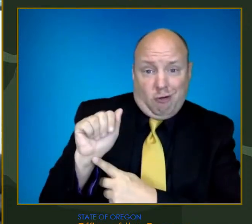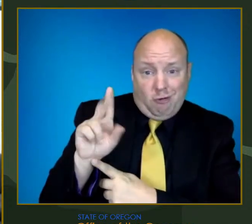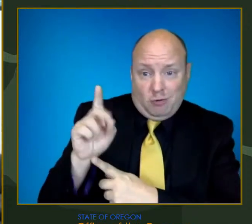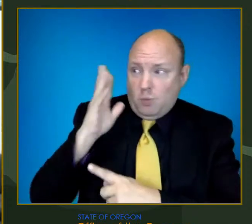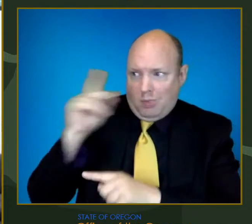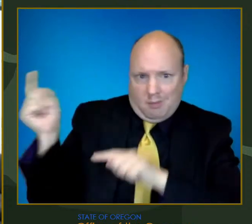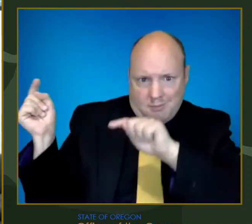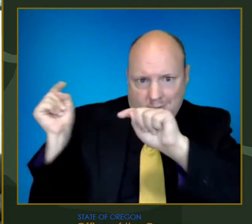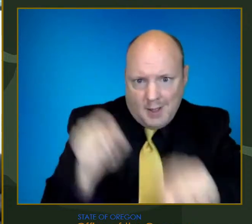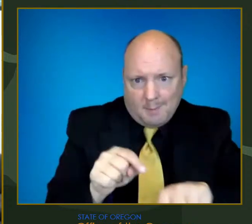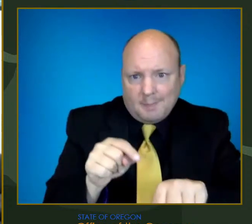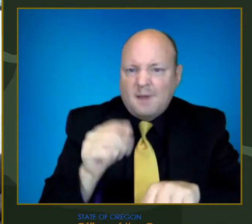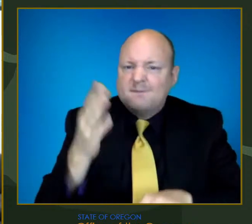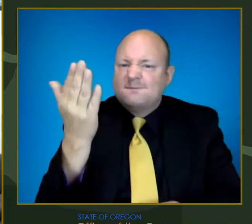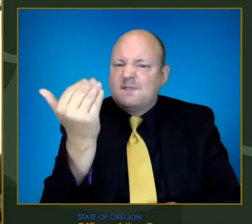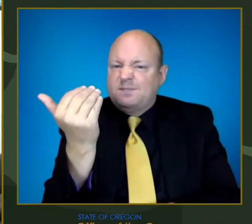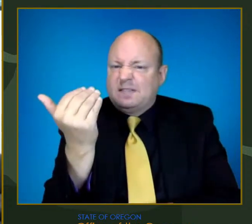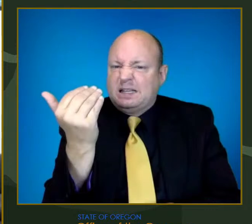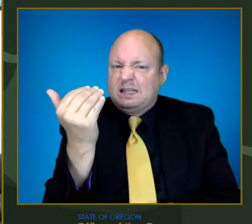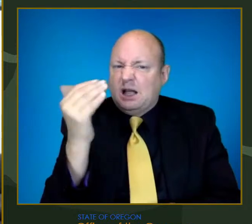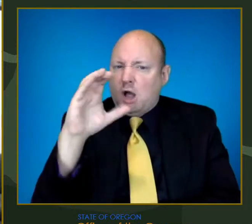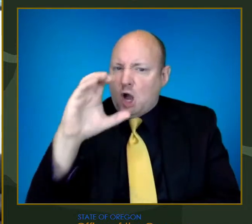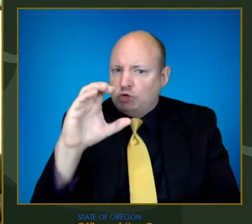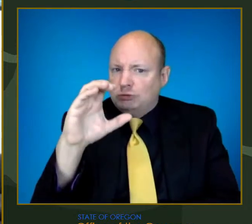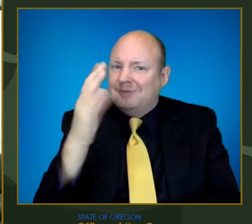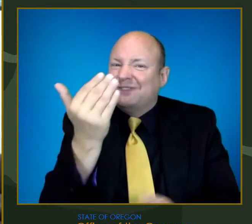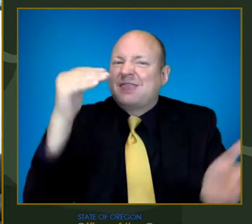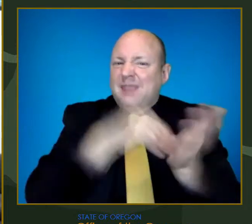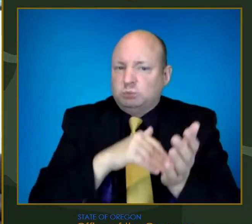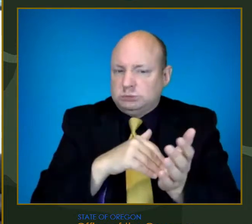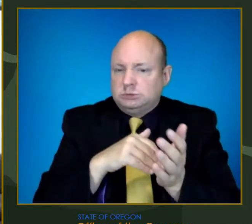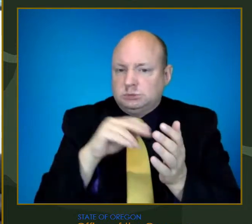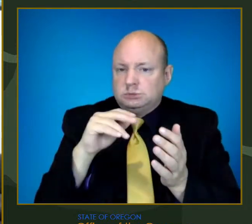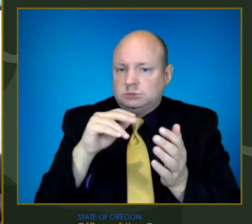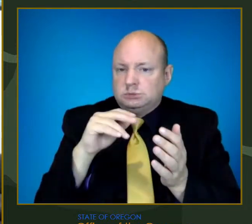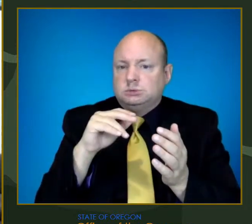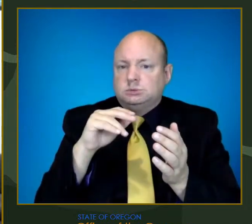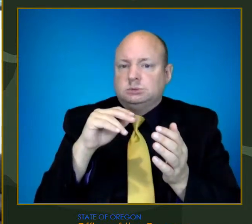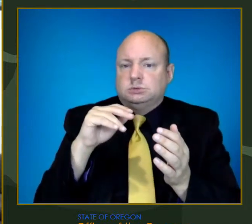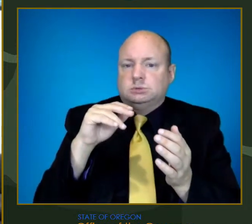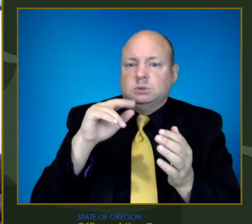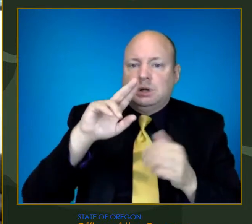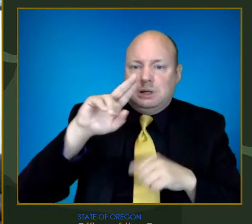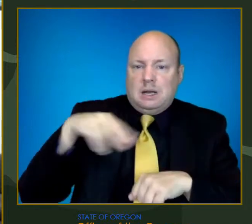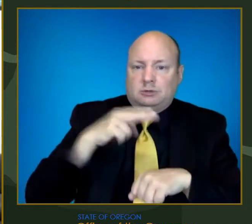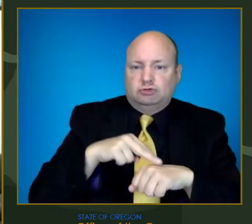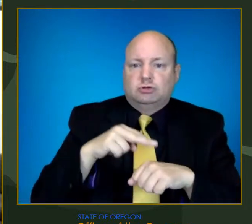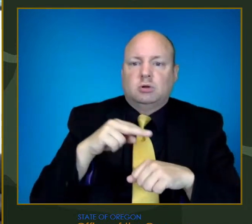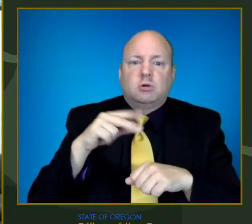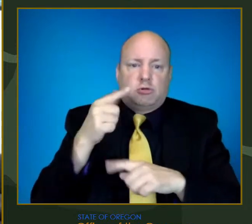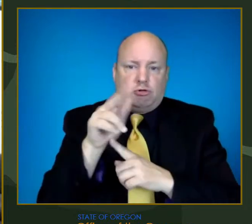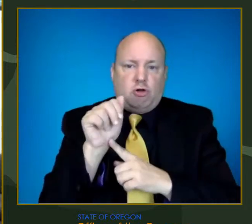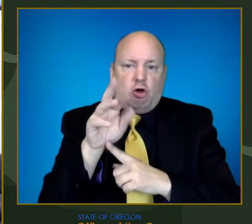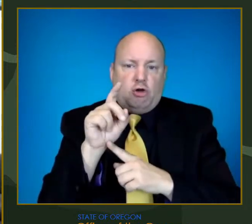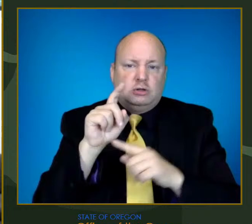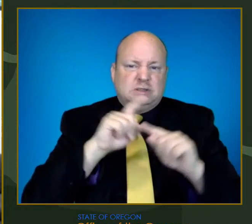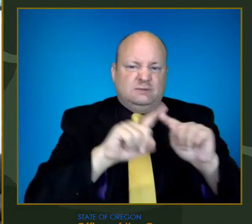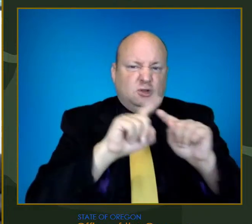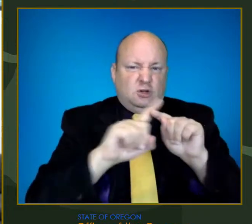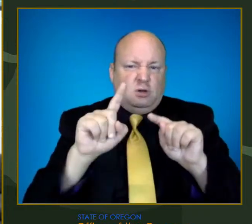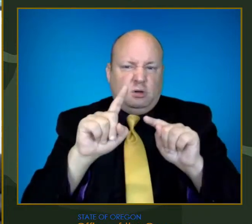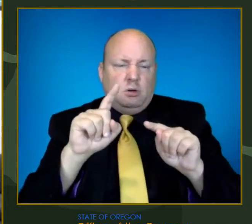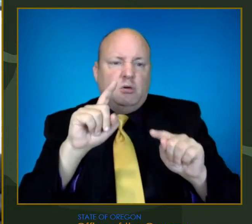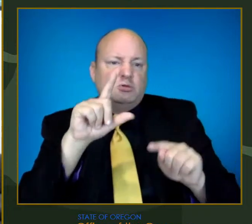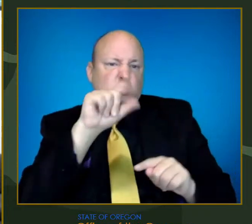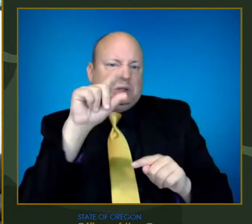Oregon National Guard members to support frontline healthcare workers at more than 20 hospitals statewide. Starting August 20th, an